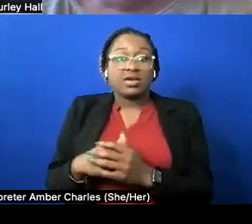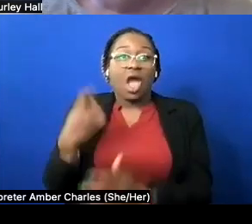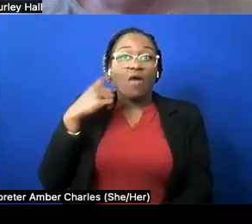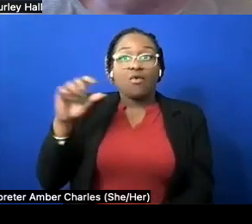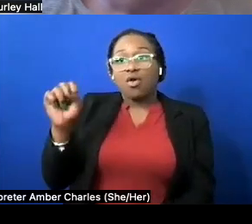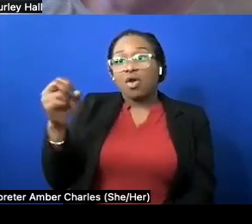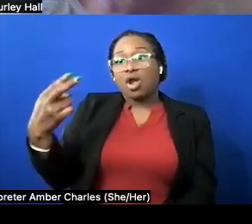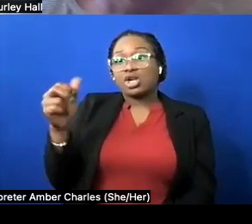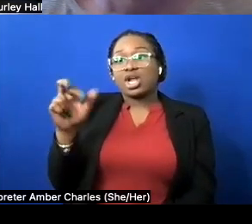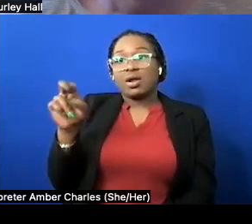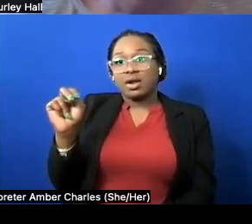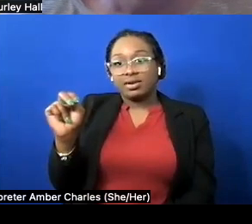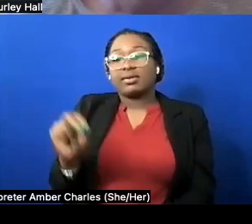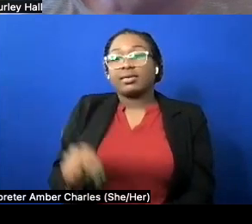Sharon.